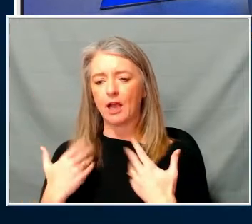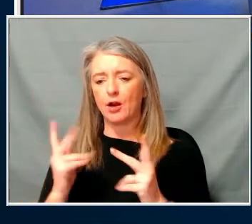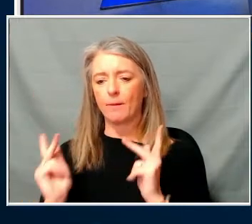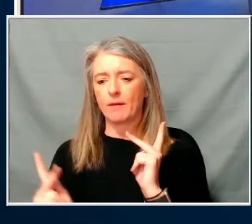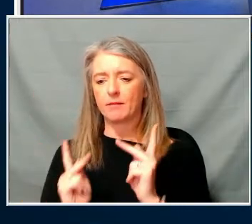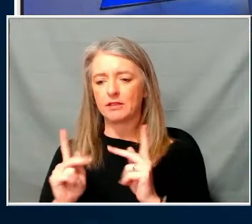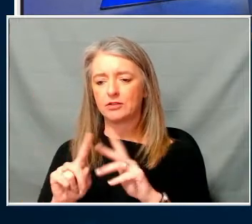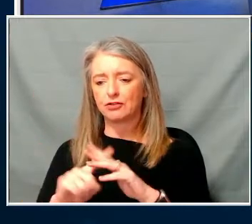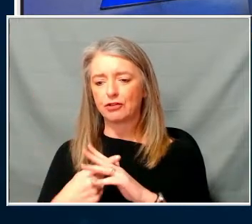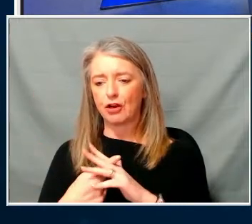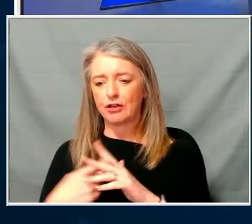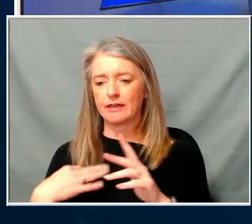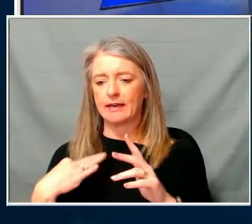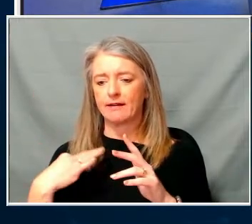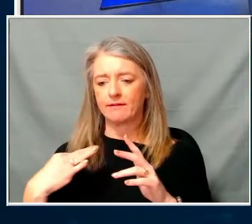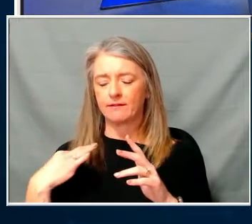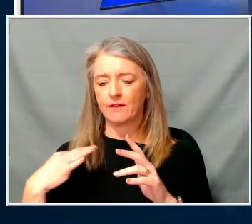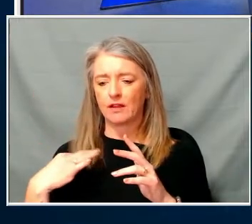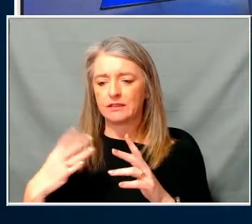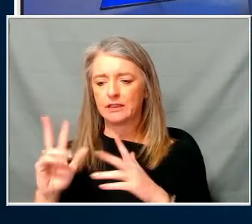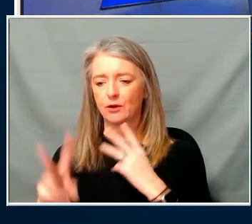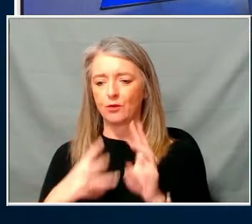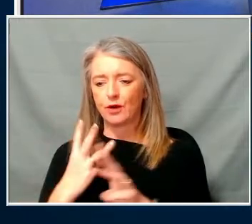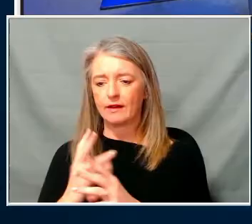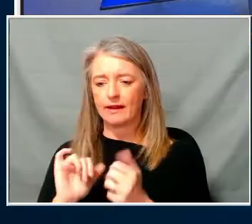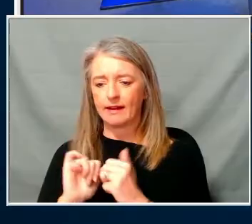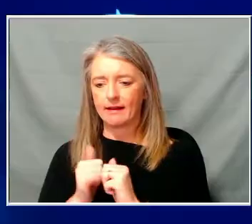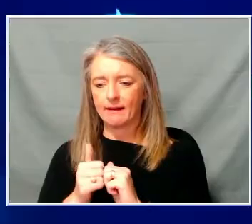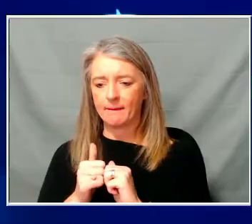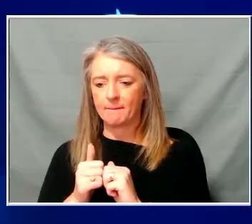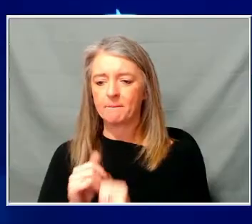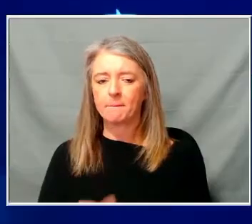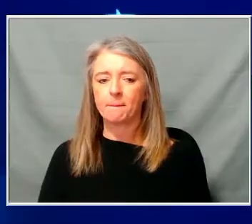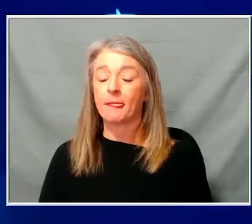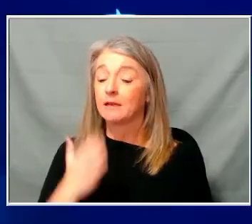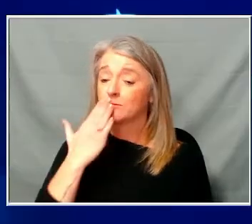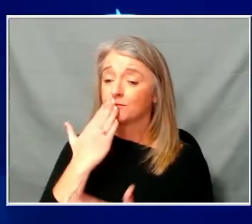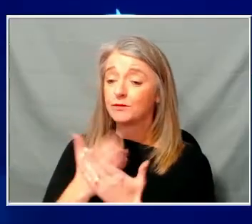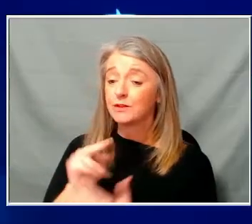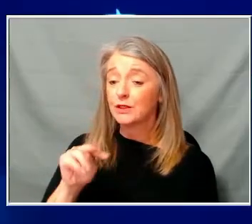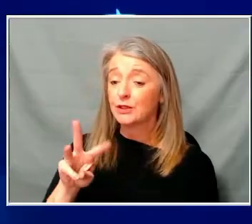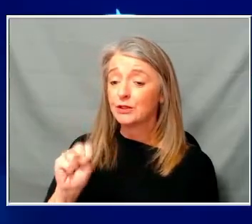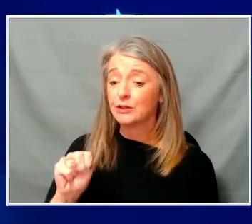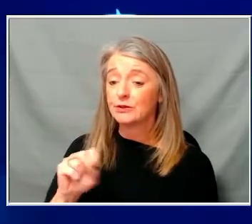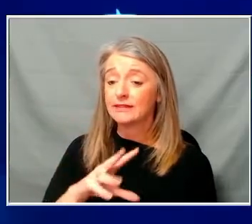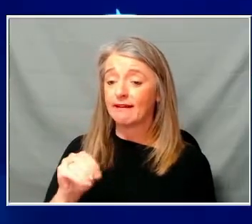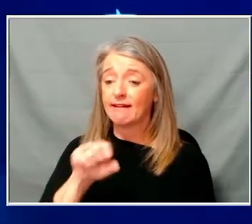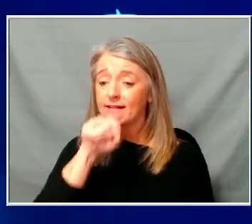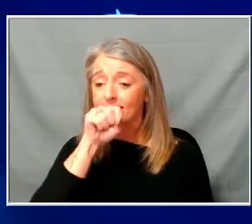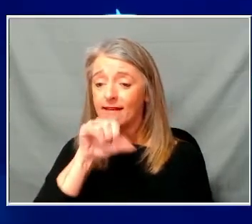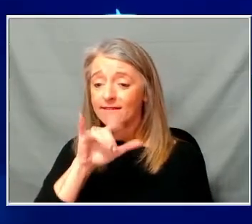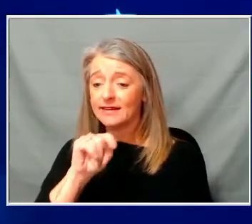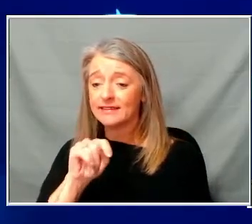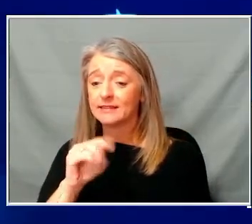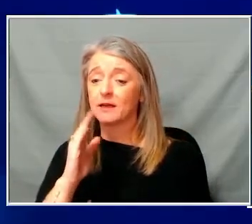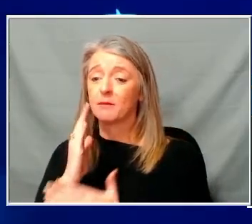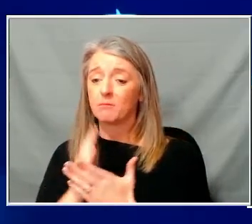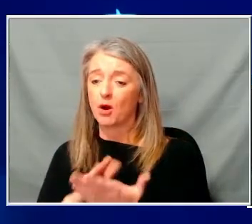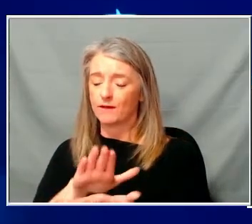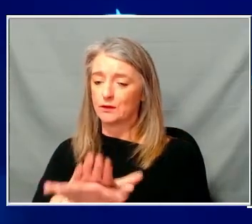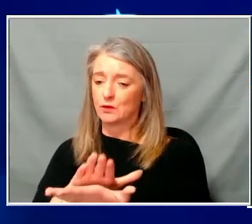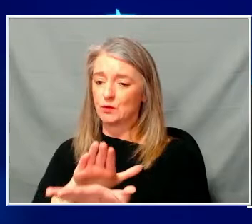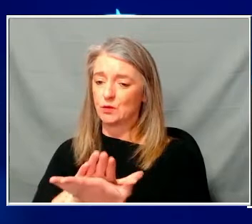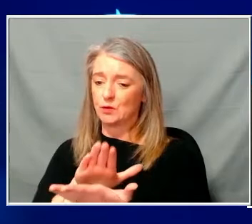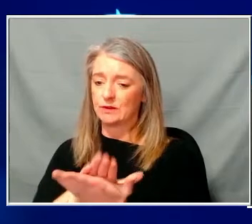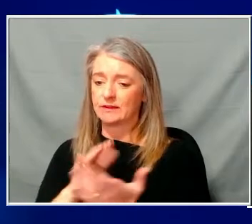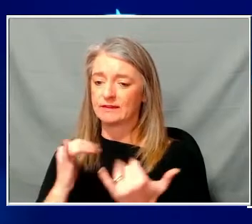good up-and-comers in the volunteer world? That's good news. It is good news, and I love it. I think part of it is schooling.